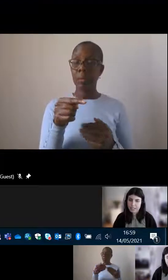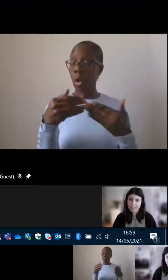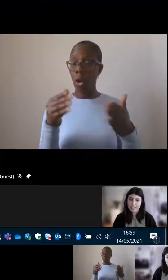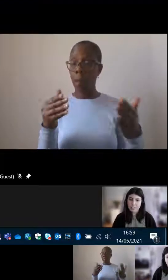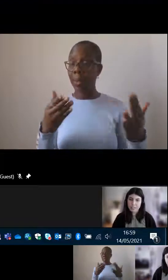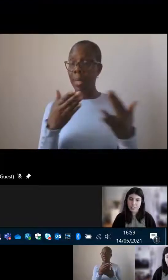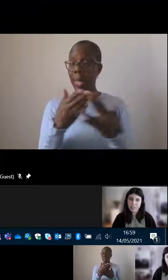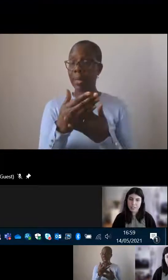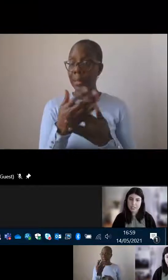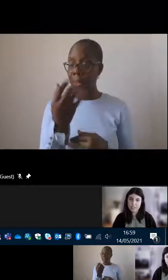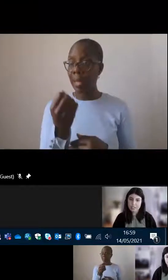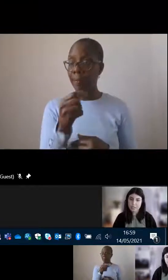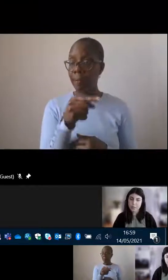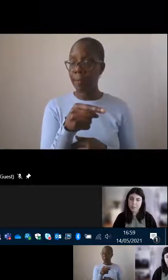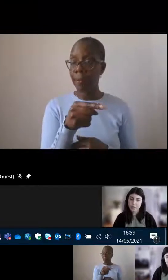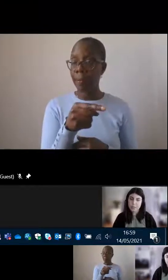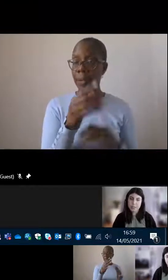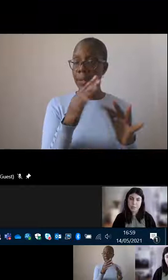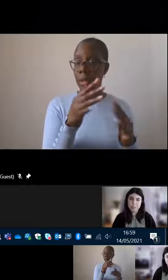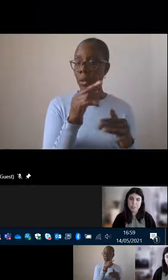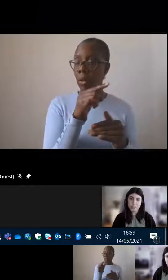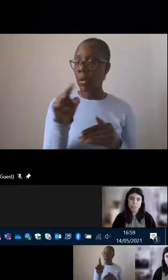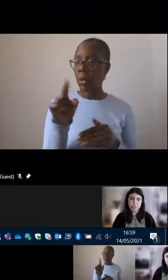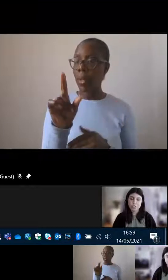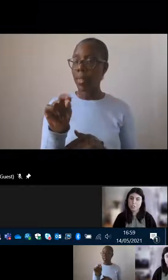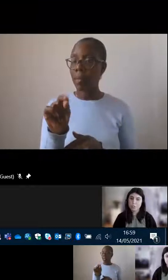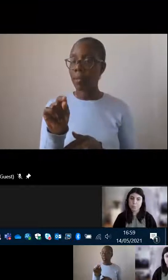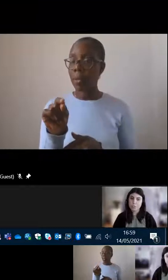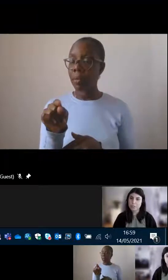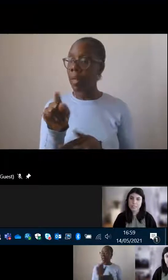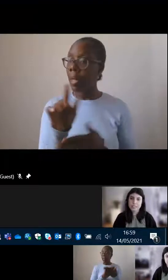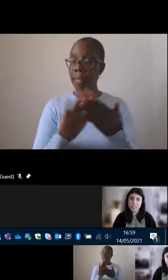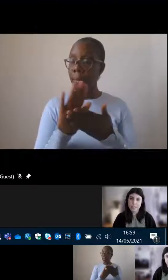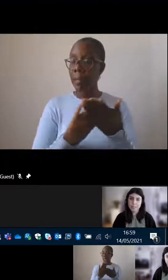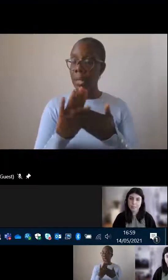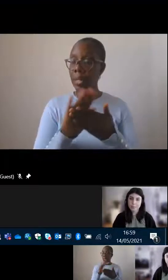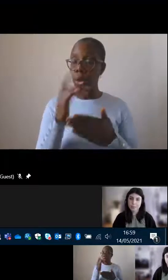Friday, 10 till 11. So this means you can just turn up